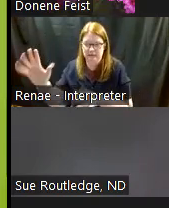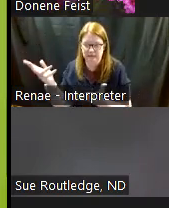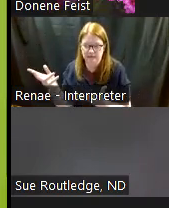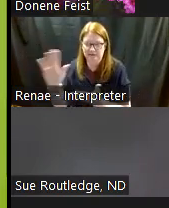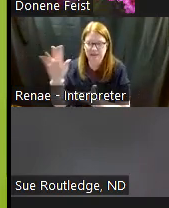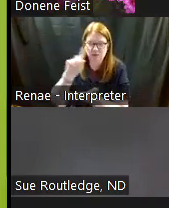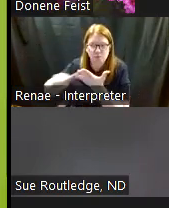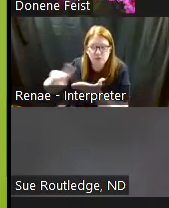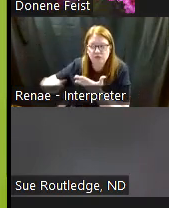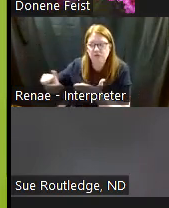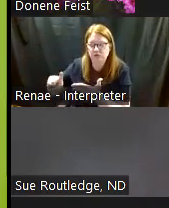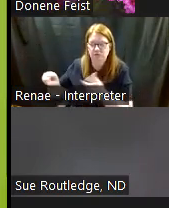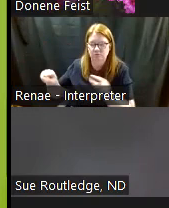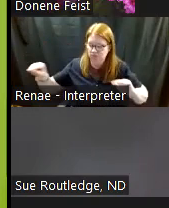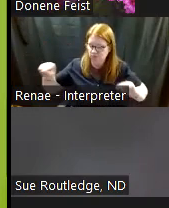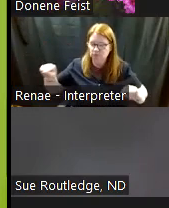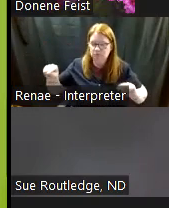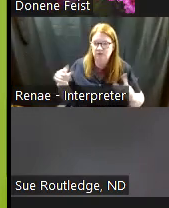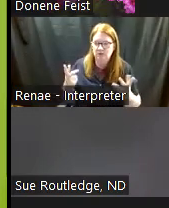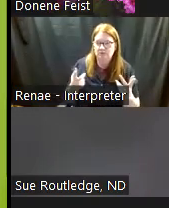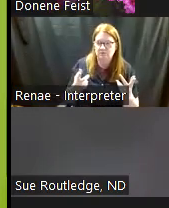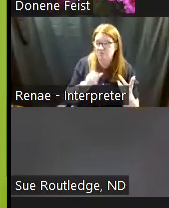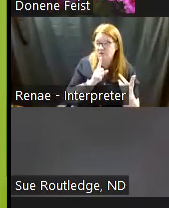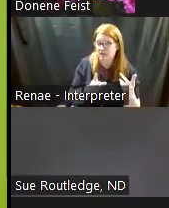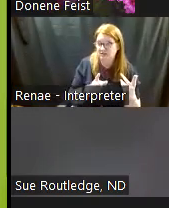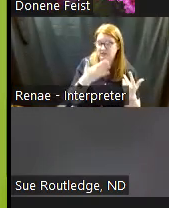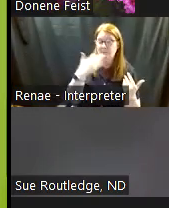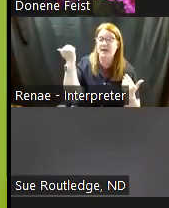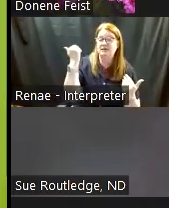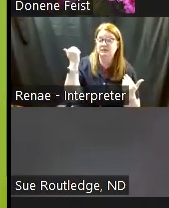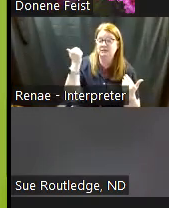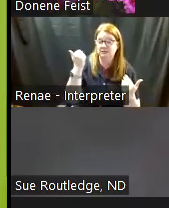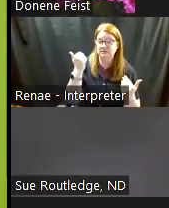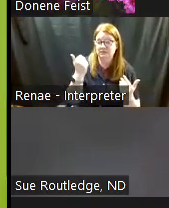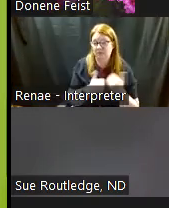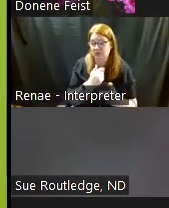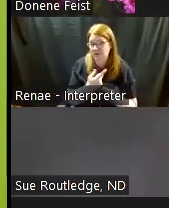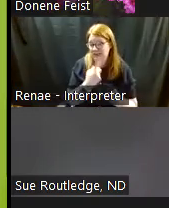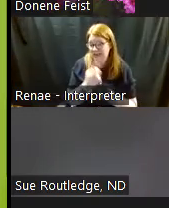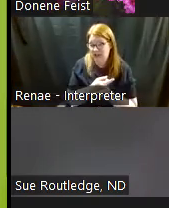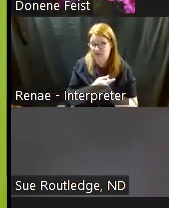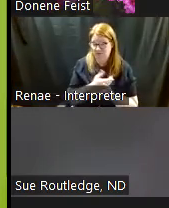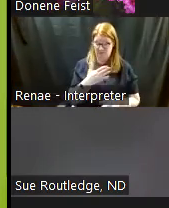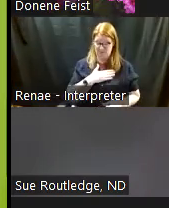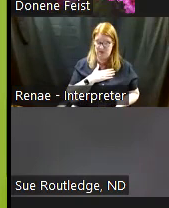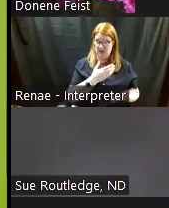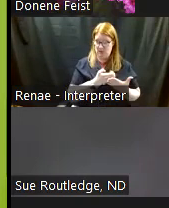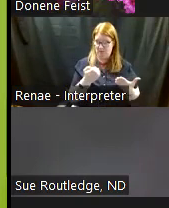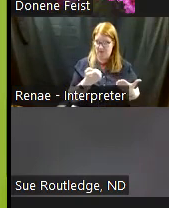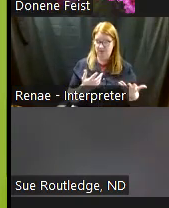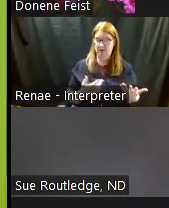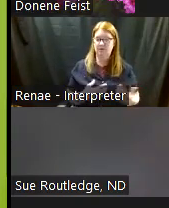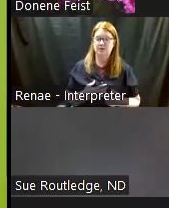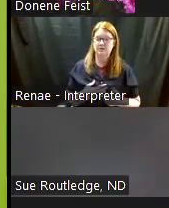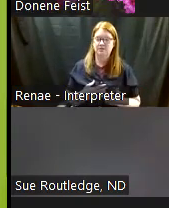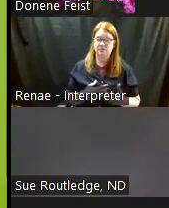when I started, and I found that those correction factors really are the best and most accurate for the equipment that we have. So we